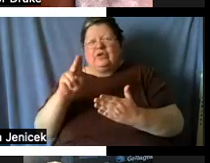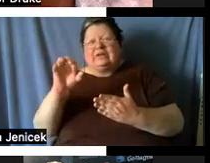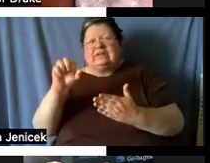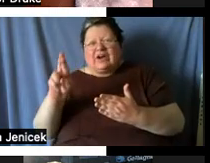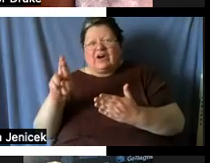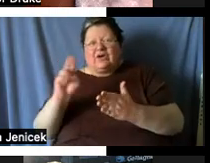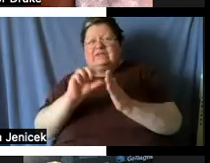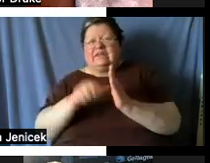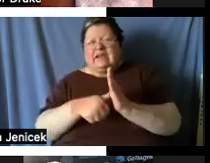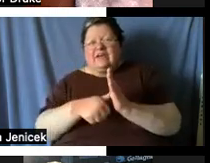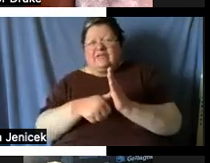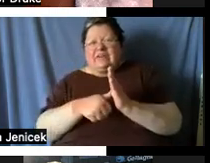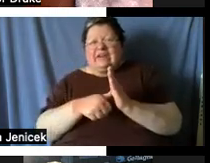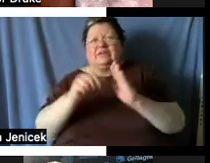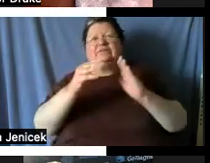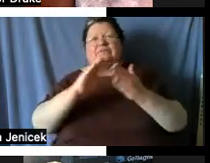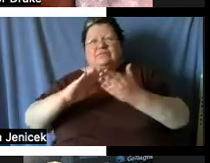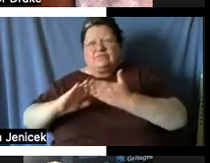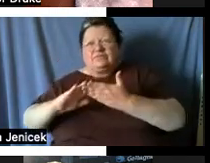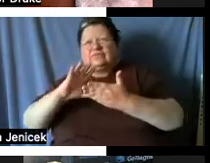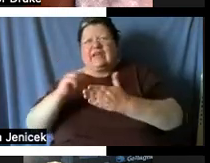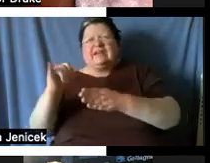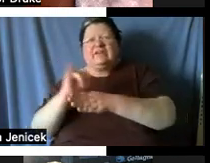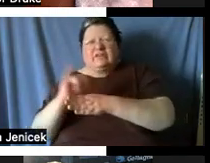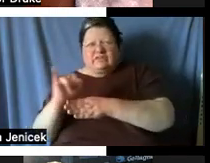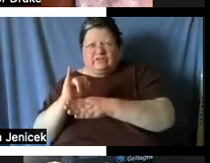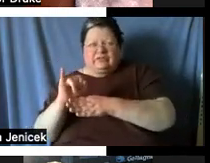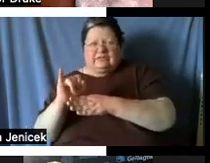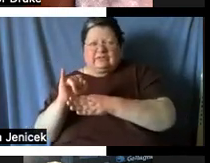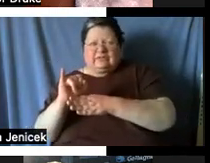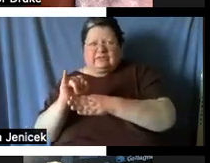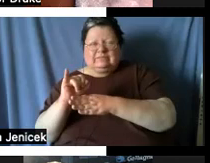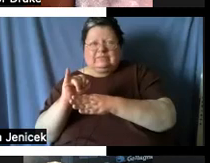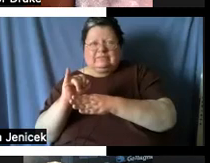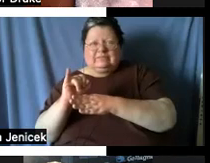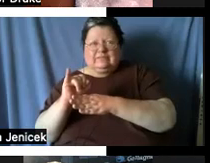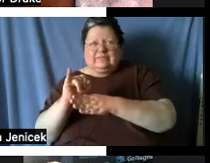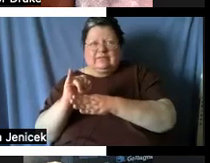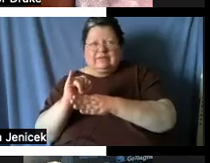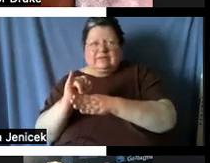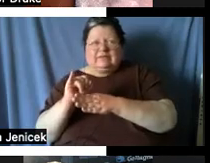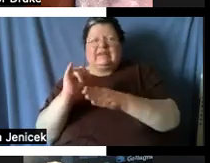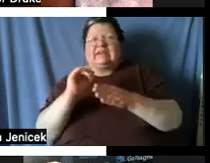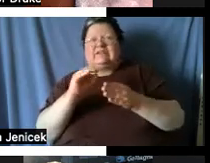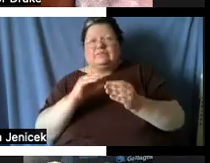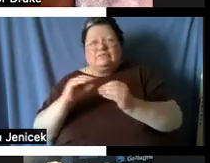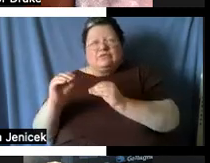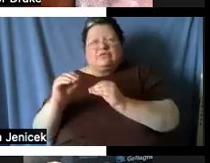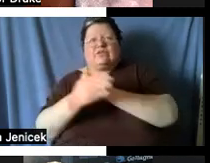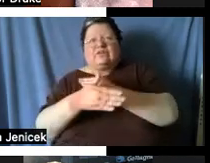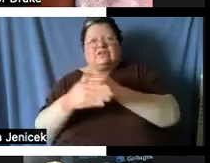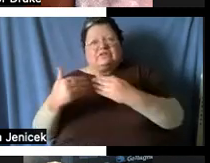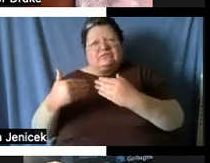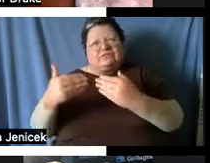emphasizing urbanization and industrialization. They saw that to move the country forward, they needed to do a lot